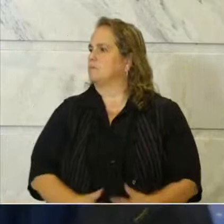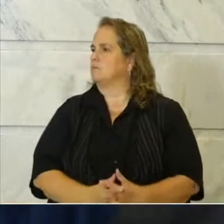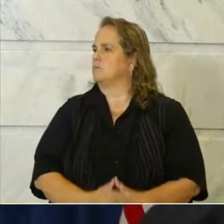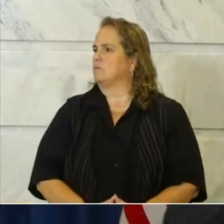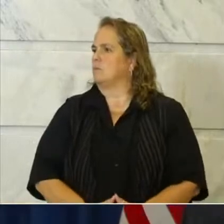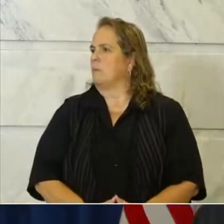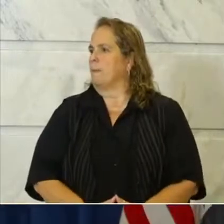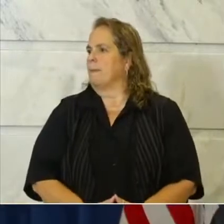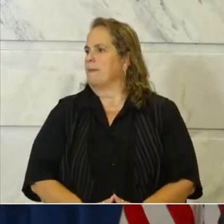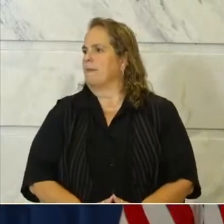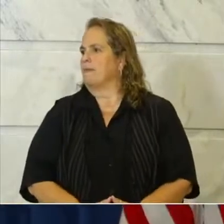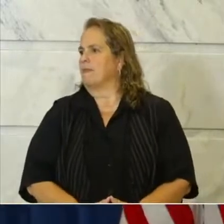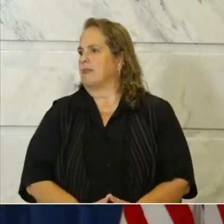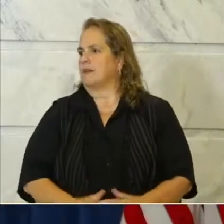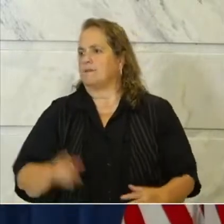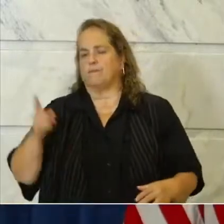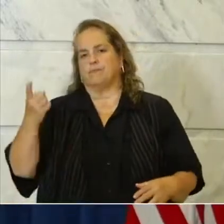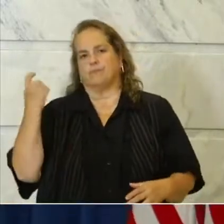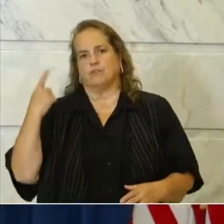2 more.